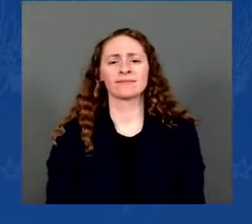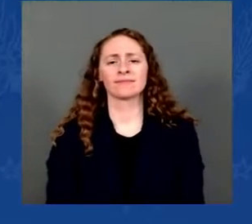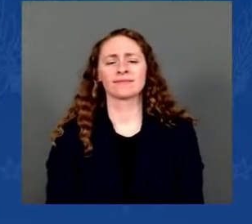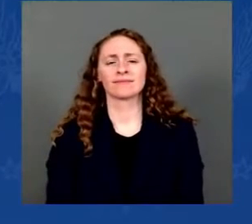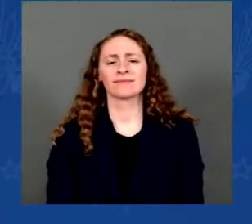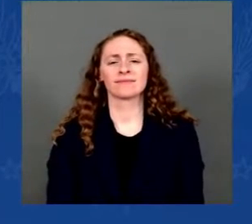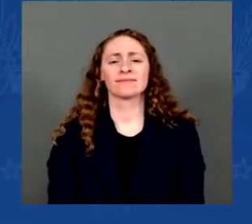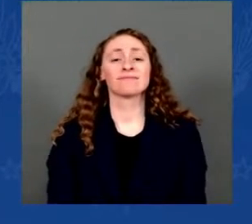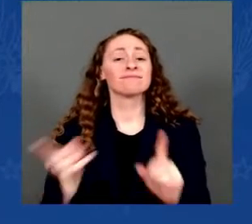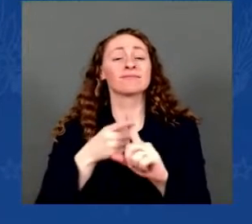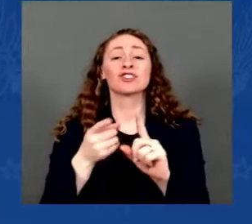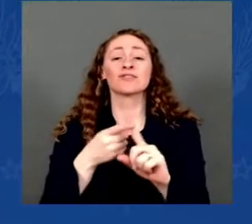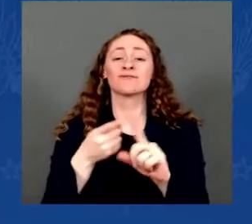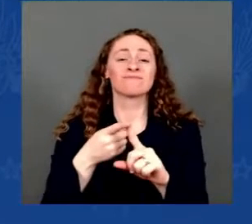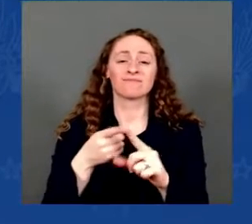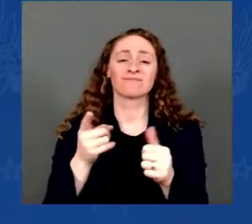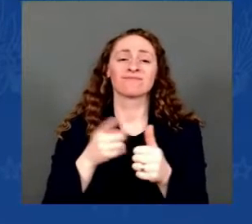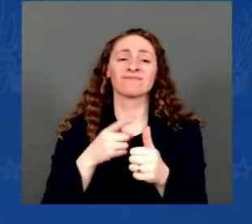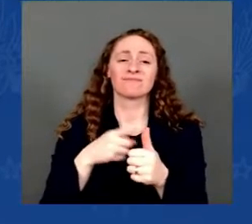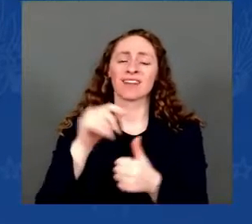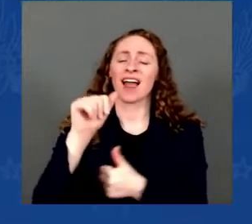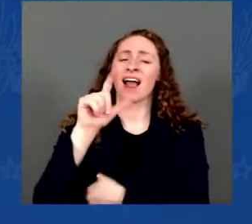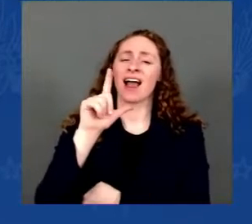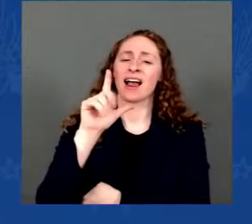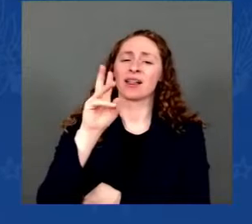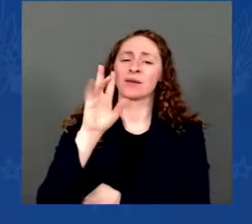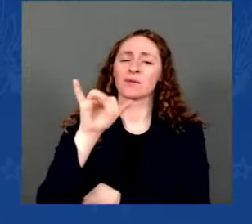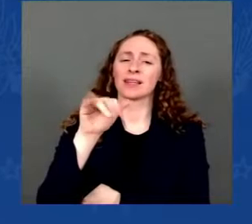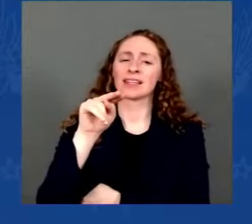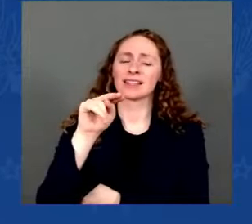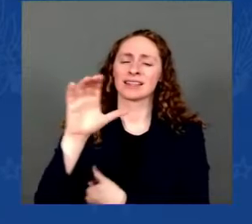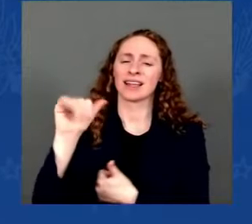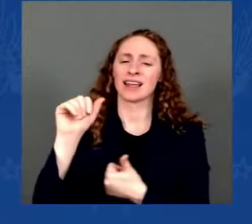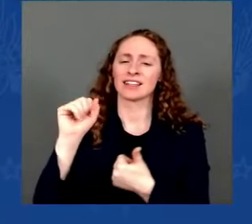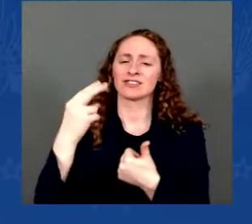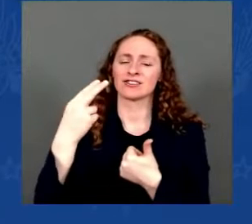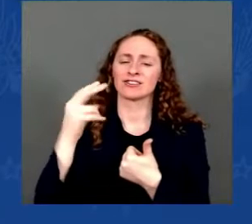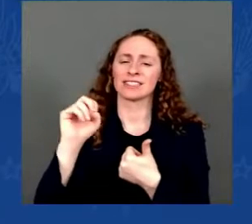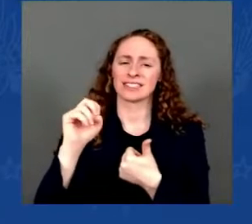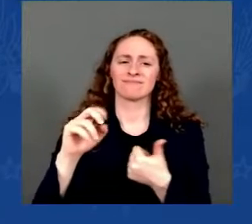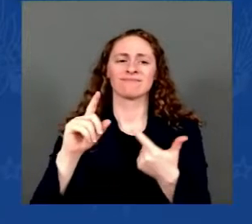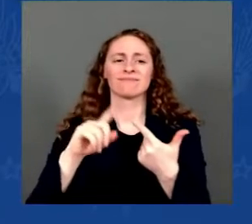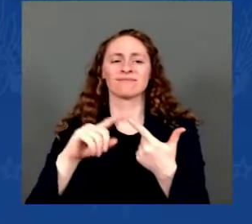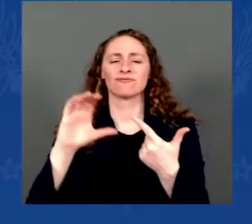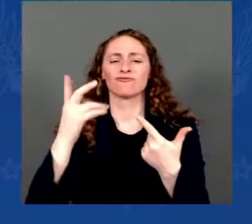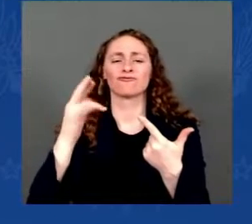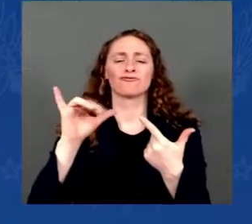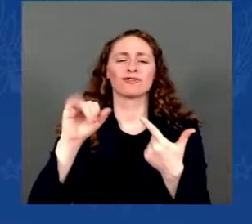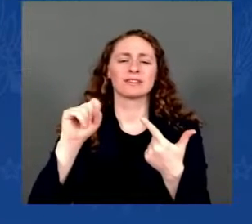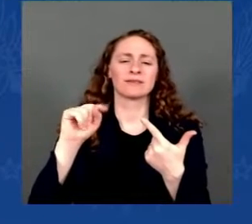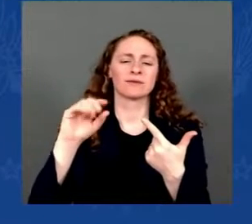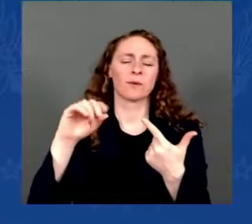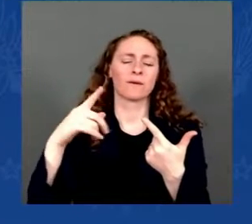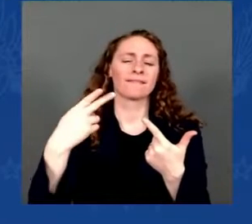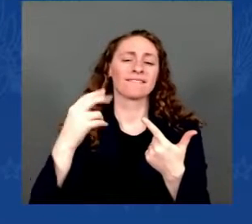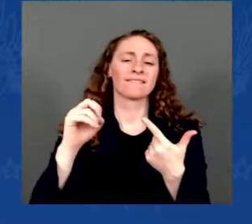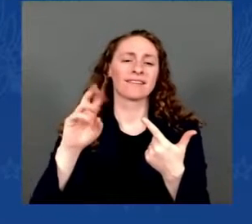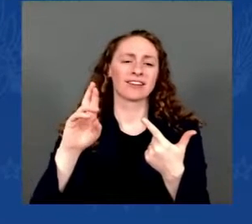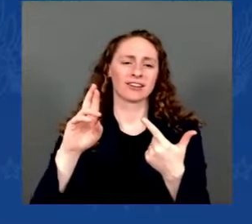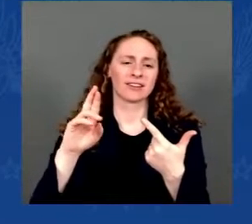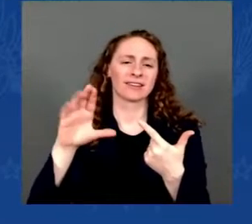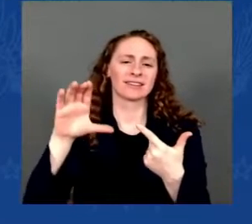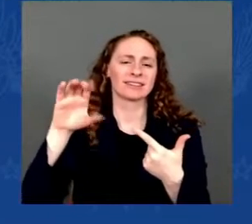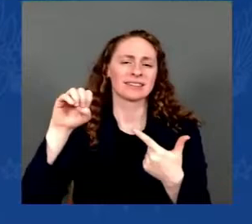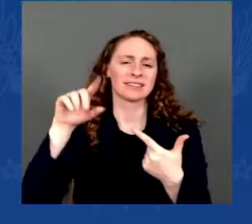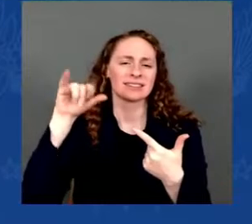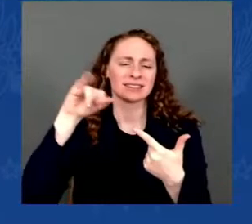Solis, Master Sergeant Earl Plumley, and our nation's newest recipients of our highest